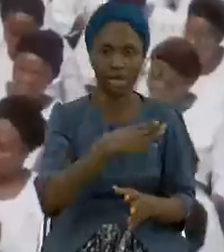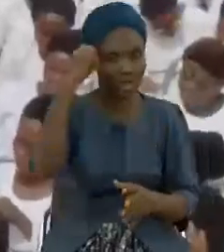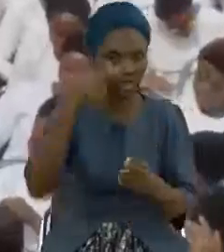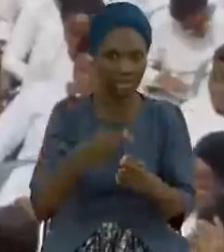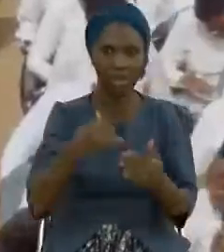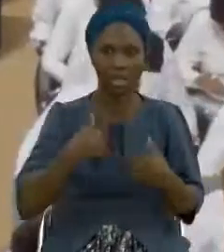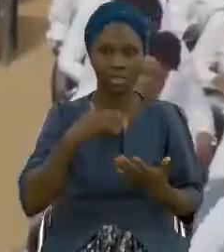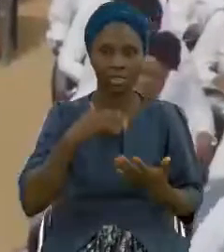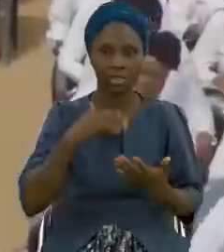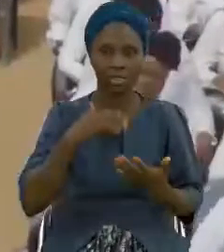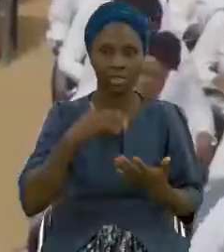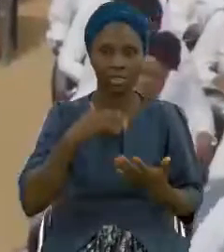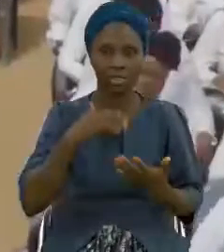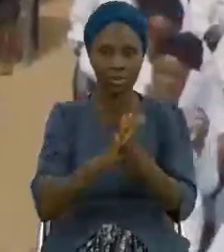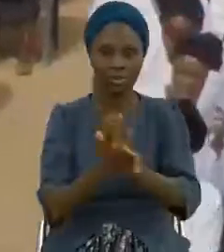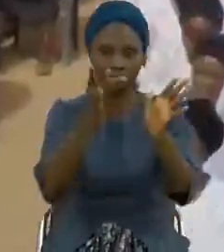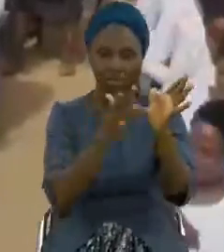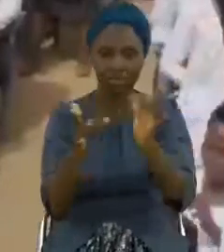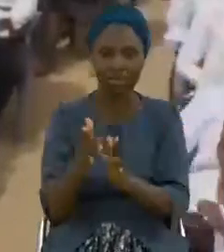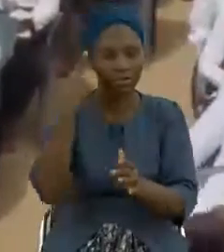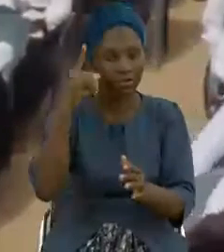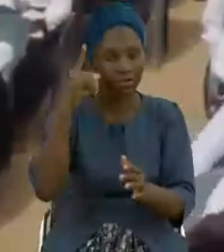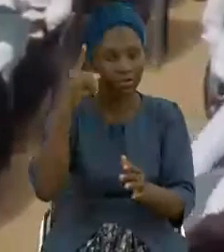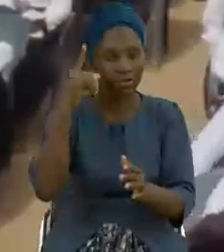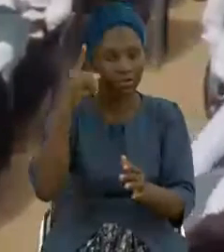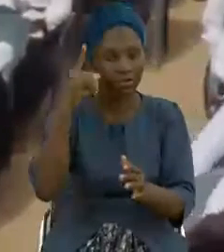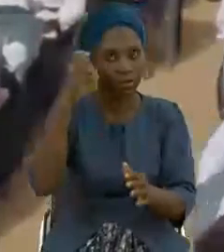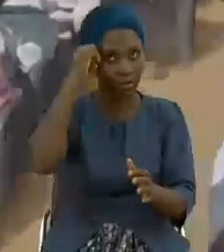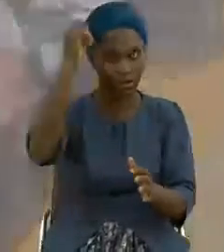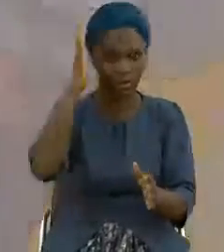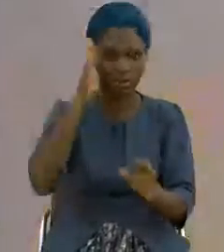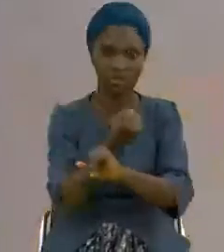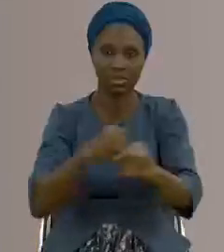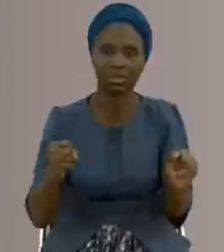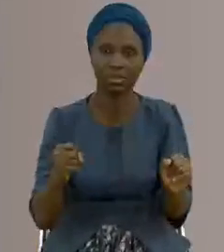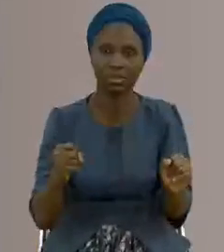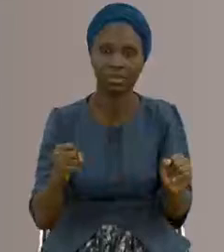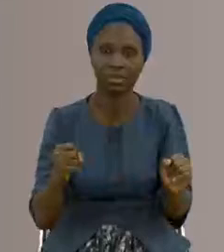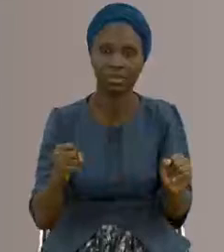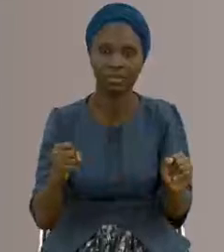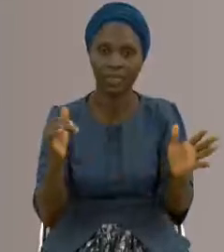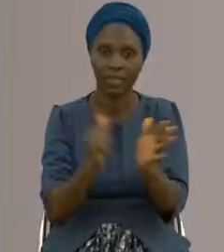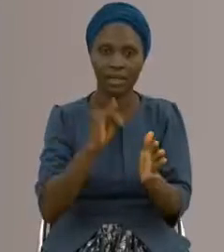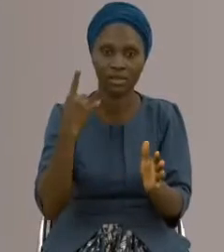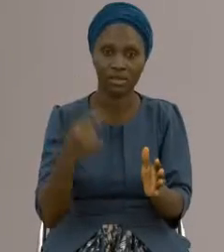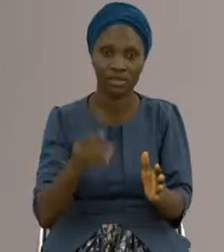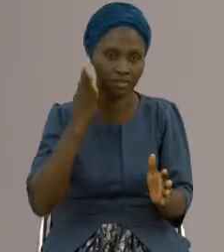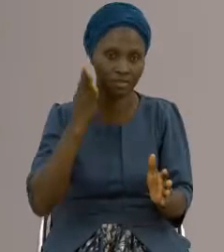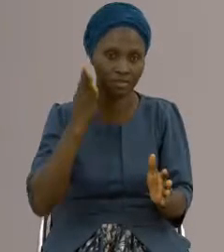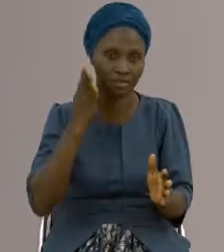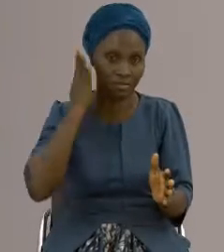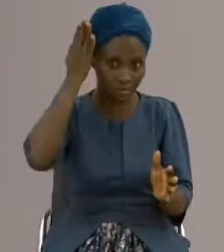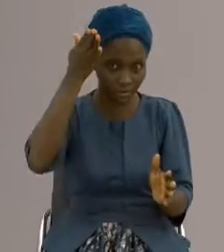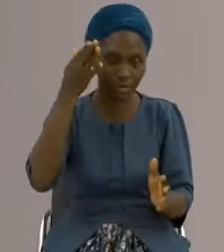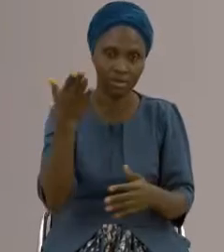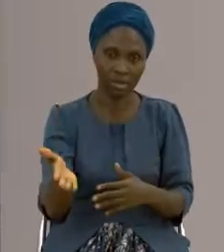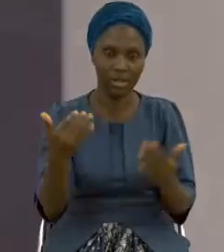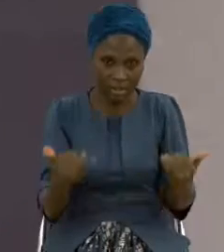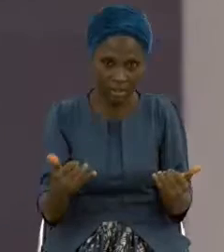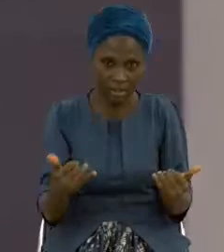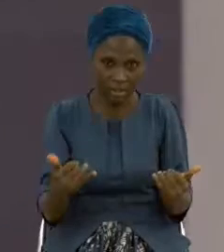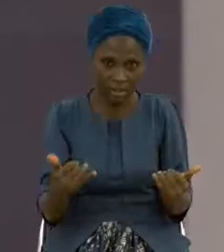shall save. That was in the future then. Now he has saved